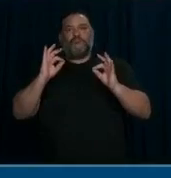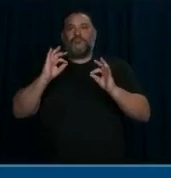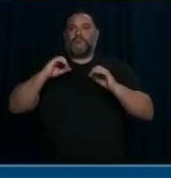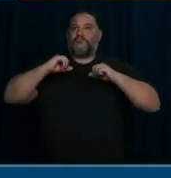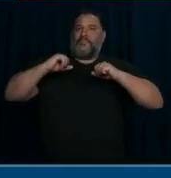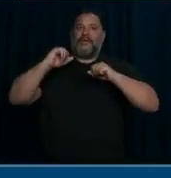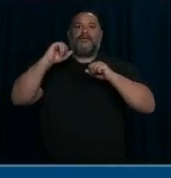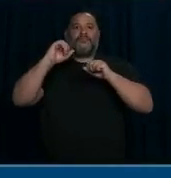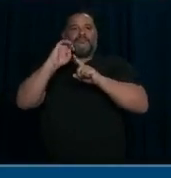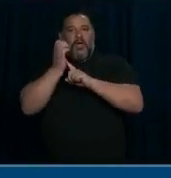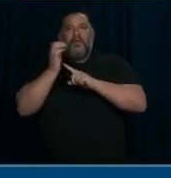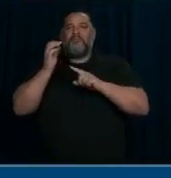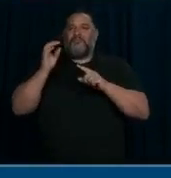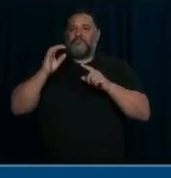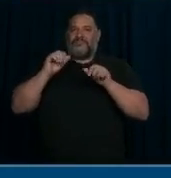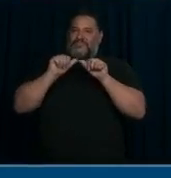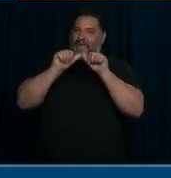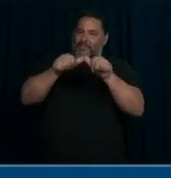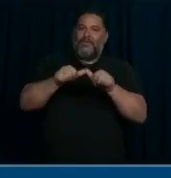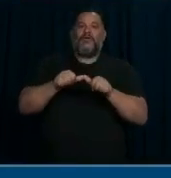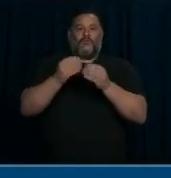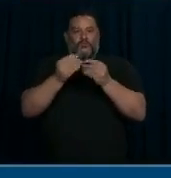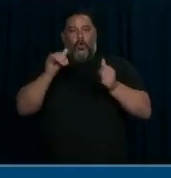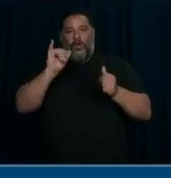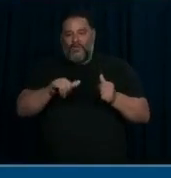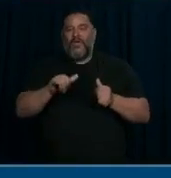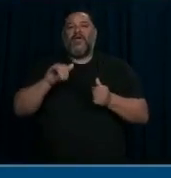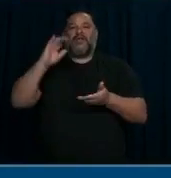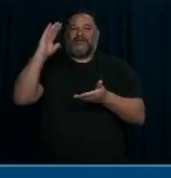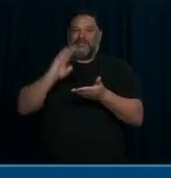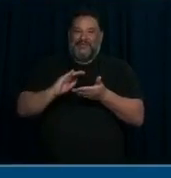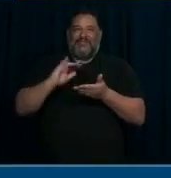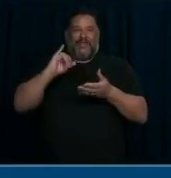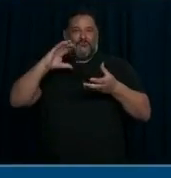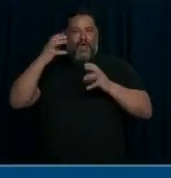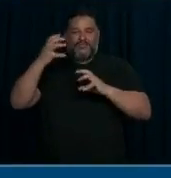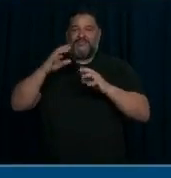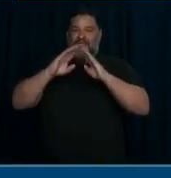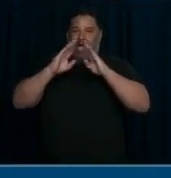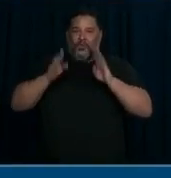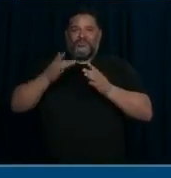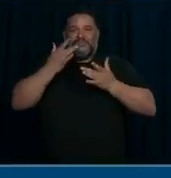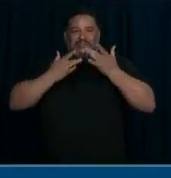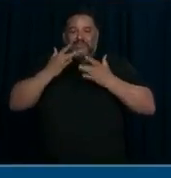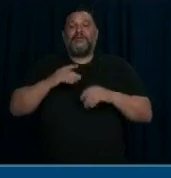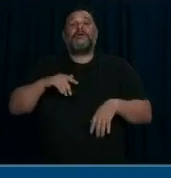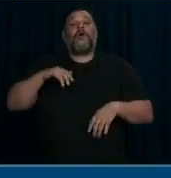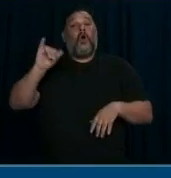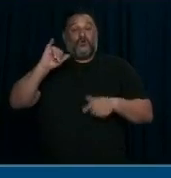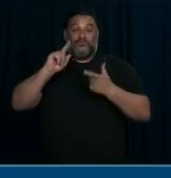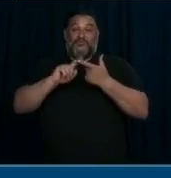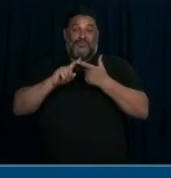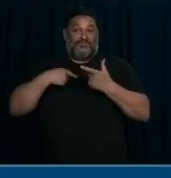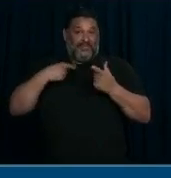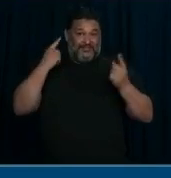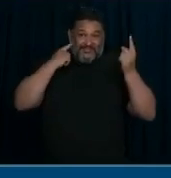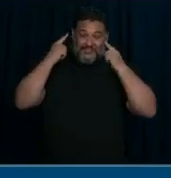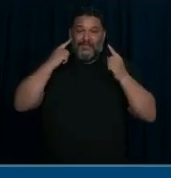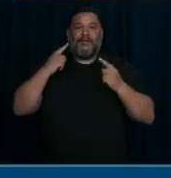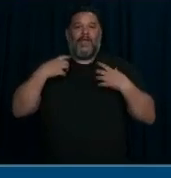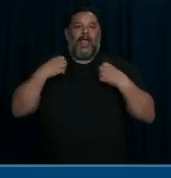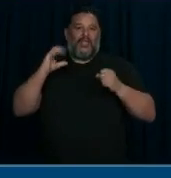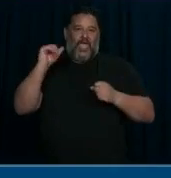us resolve that so that we can ease the prices of housing, as well as the other big one I hear is healthcare. Of course, it's my industry,